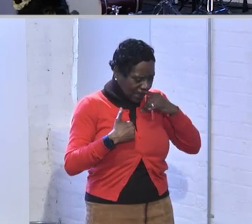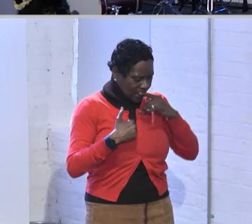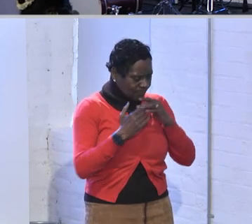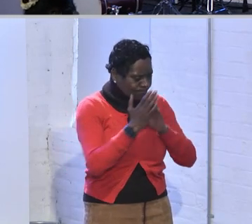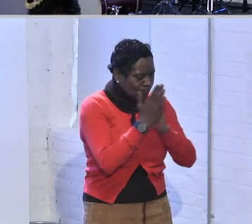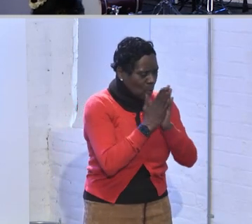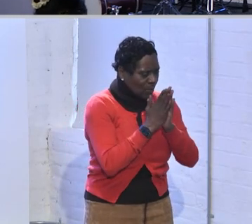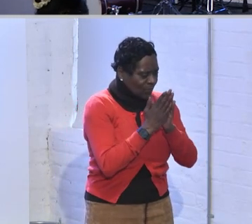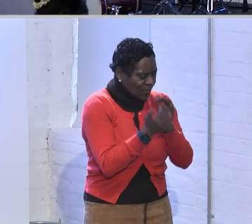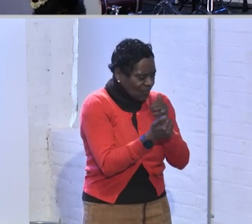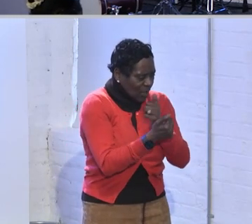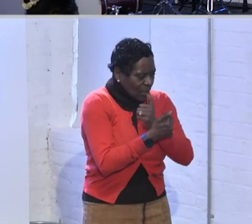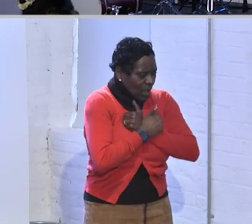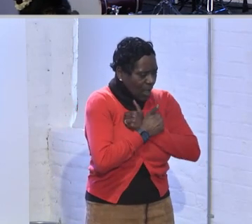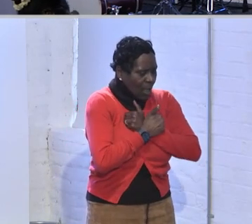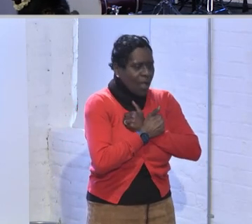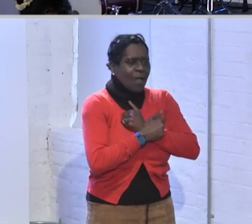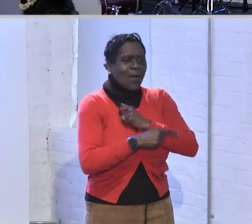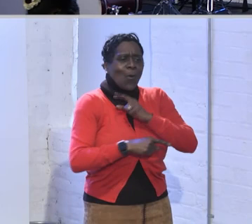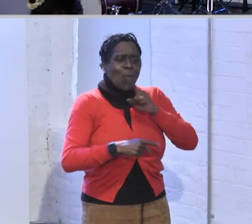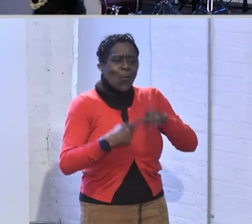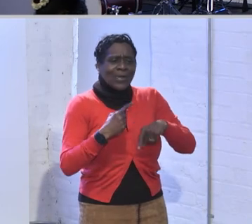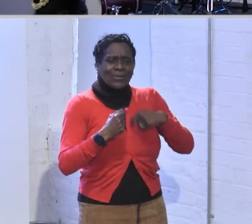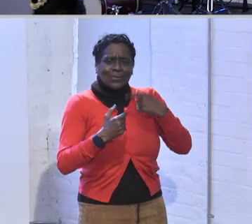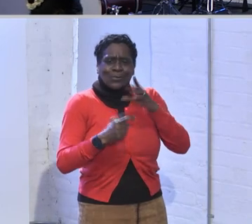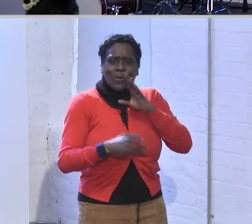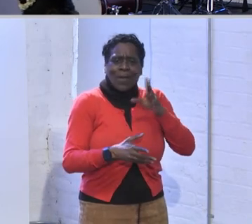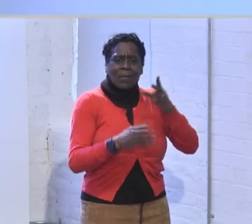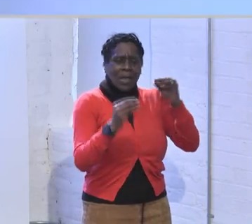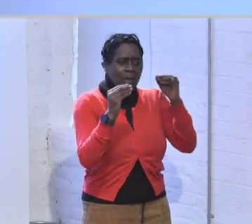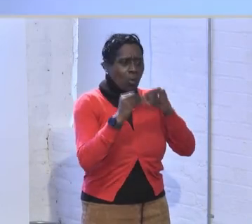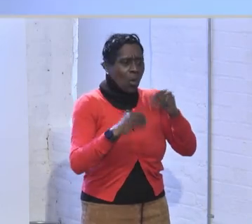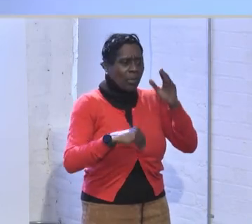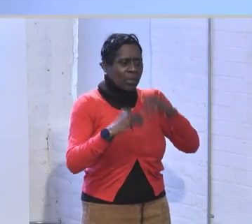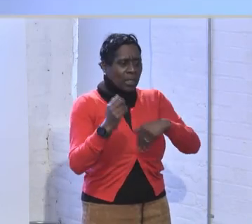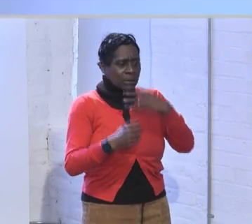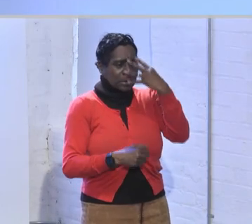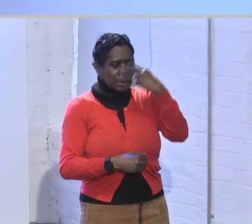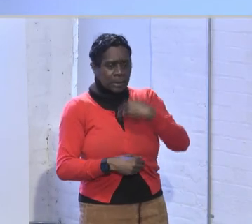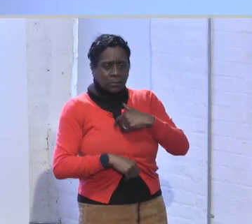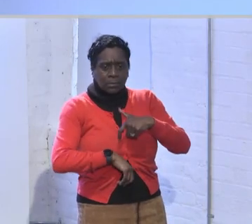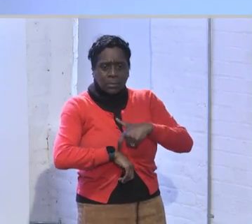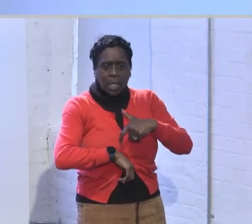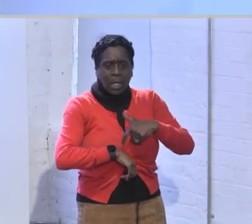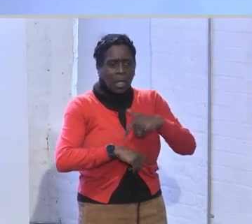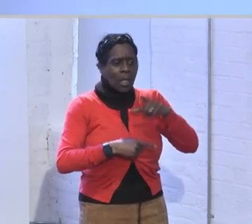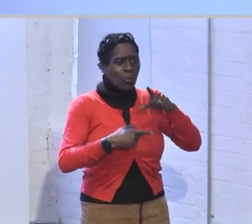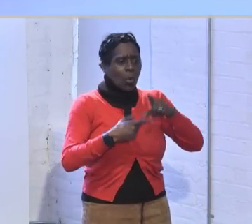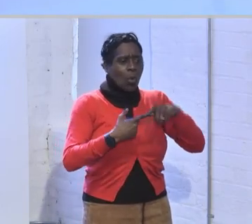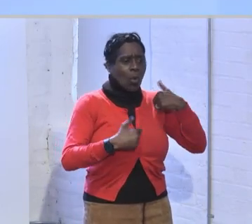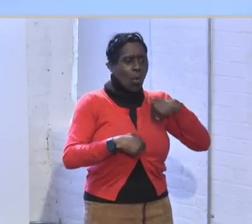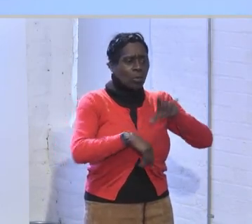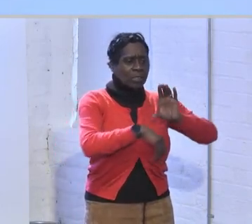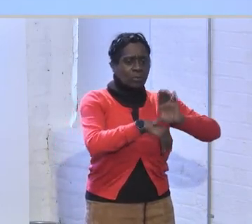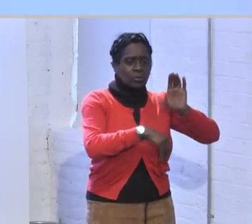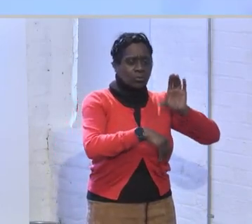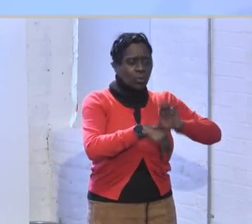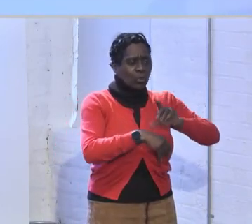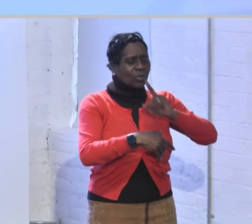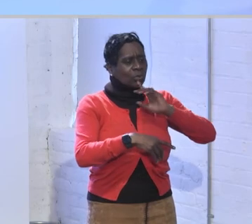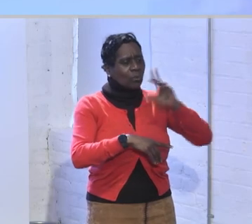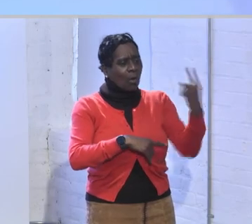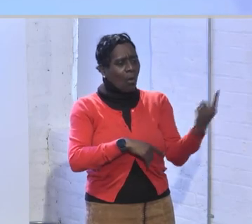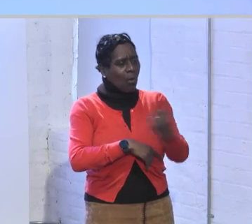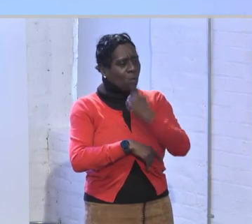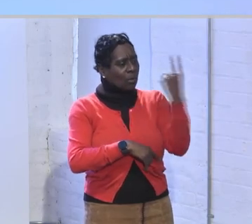a natural, organic part of our life. We just talk about God. We talk about his goodness. Yeah, we talk about his commands and his statutes